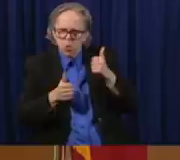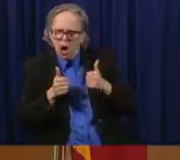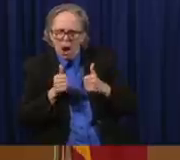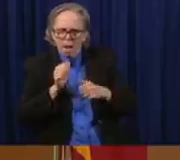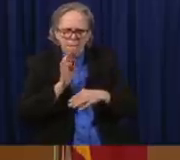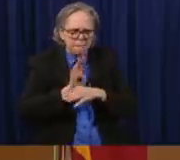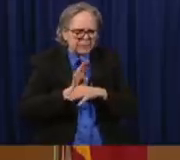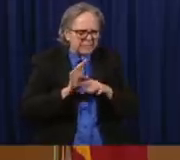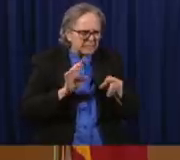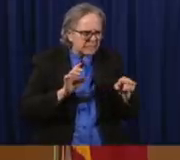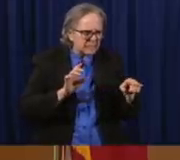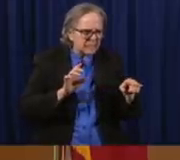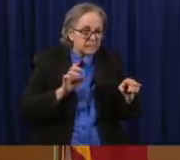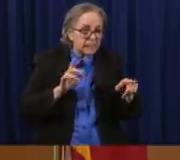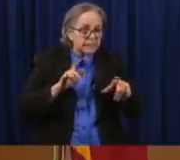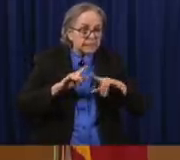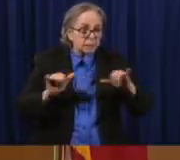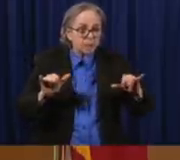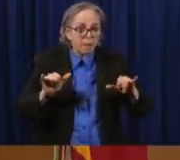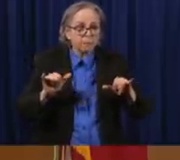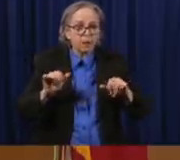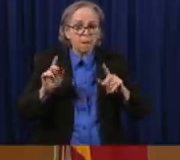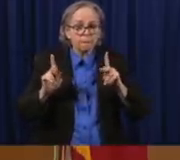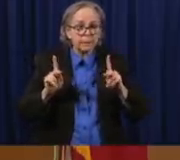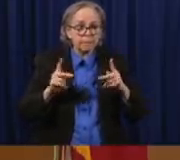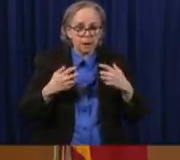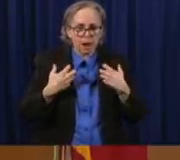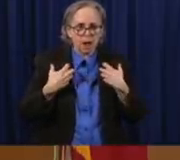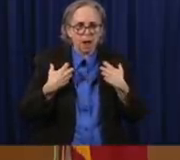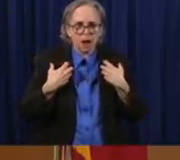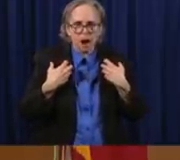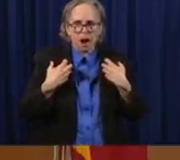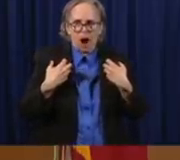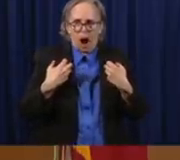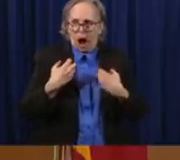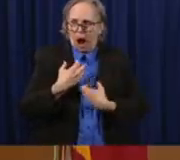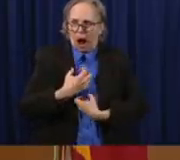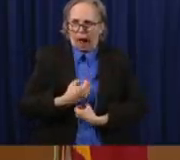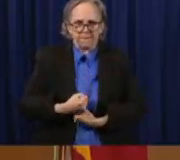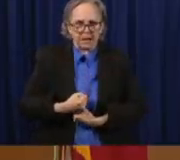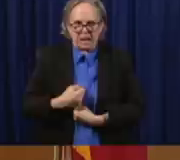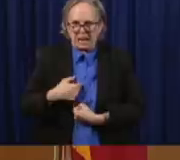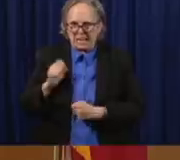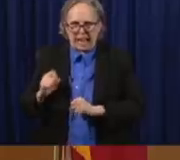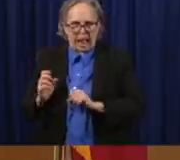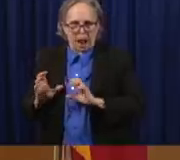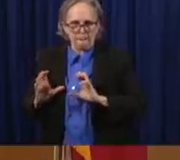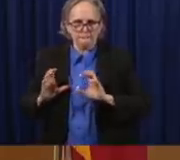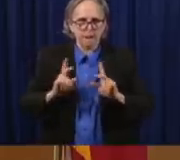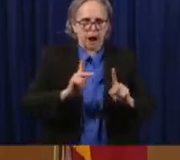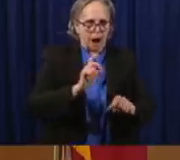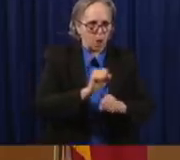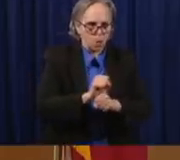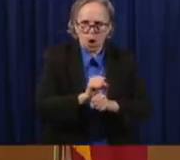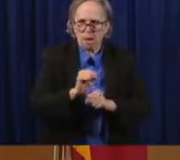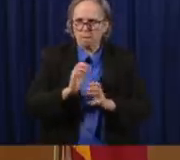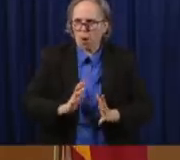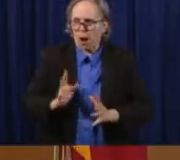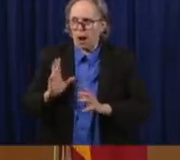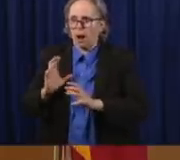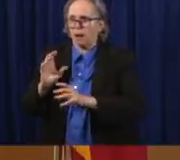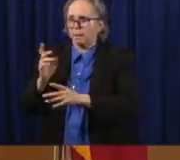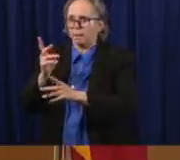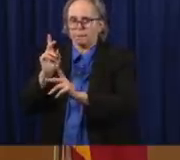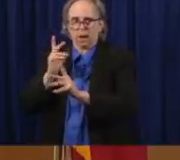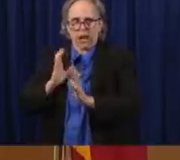is open, that customers are safe, that employees are as safe as we can make them, and the customers as safe as we